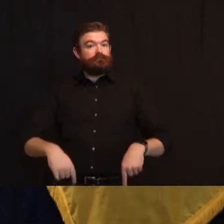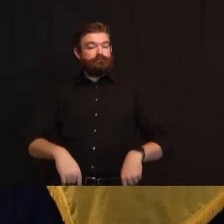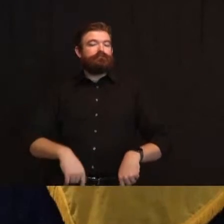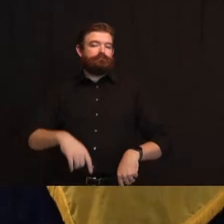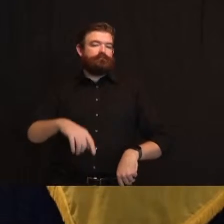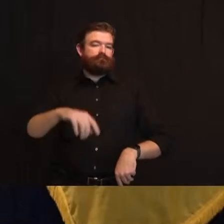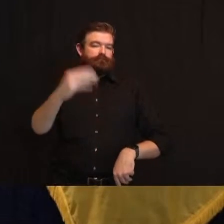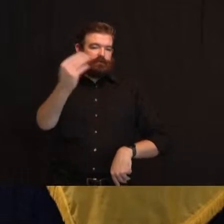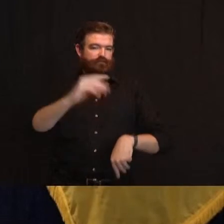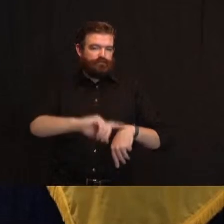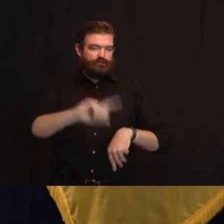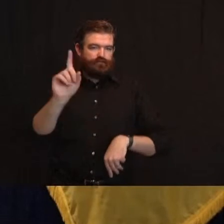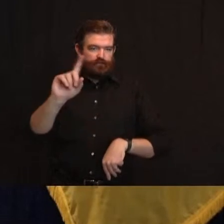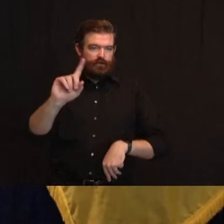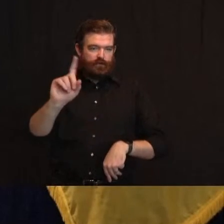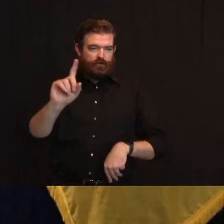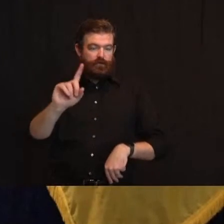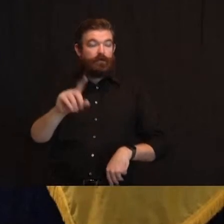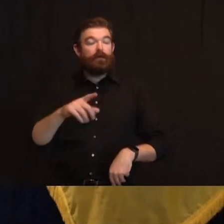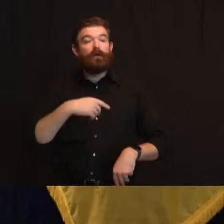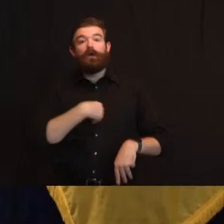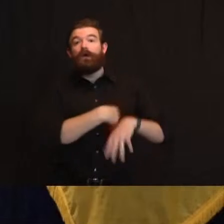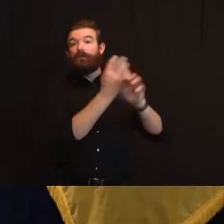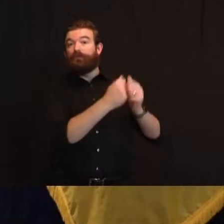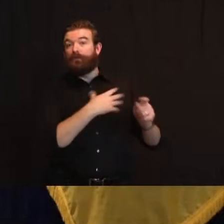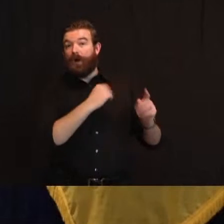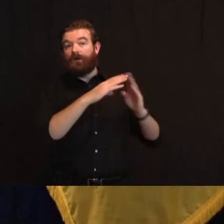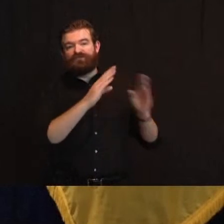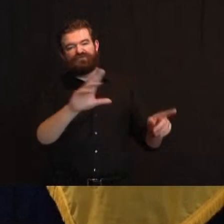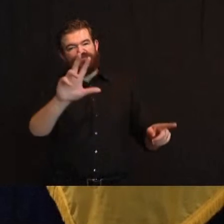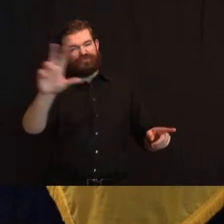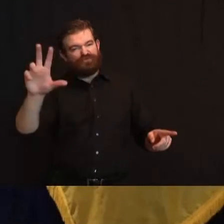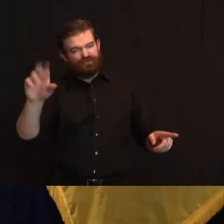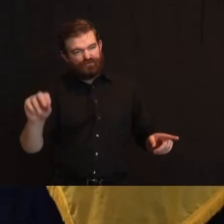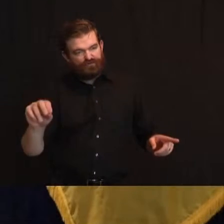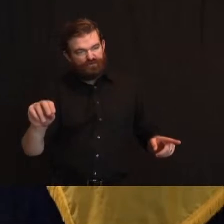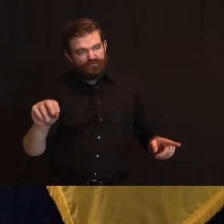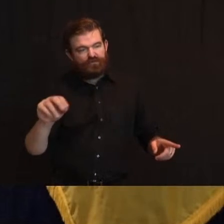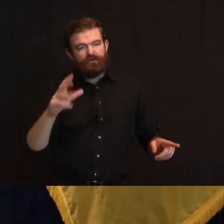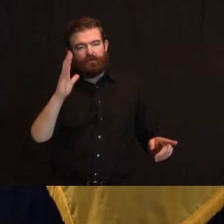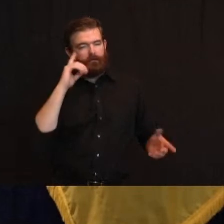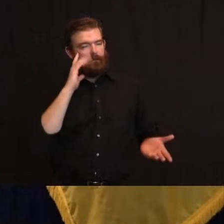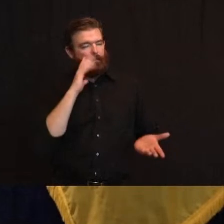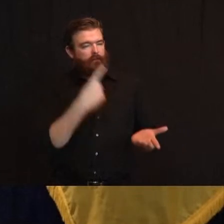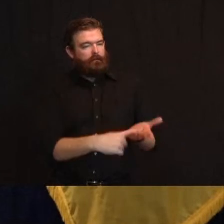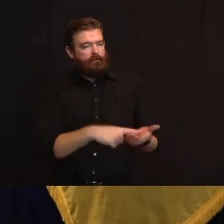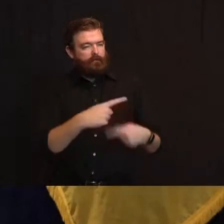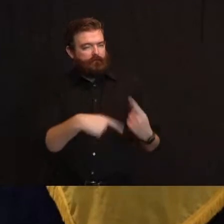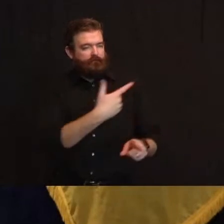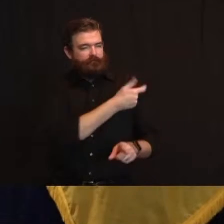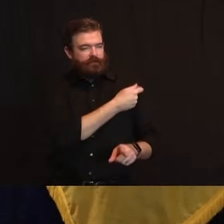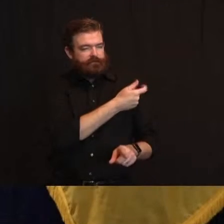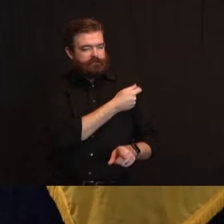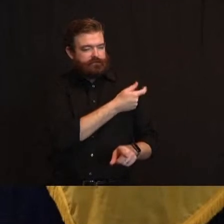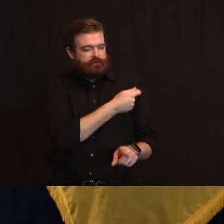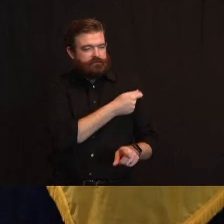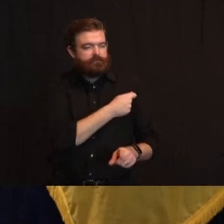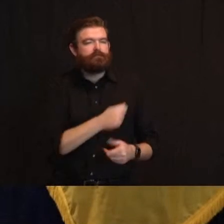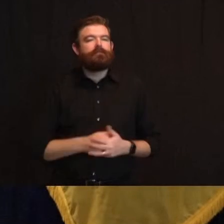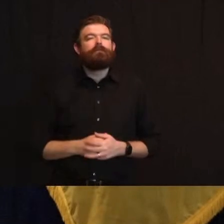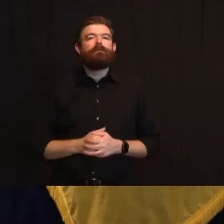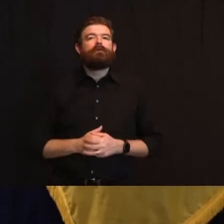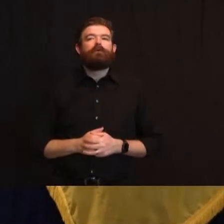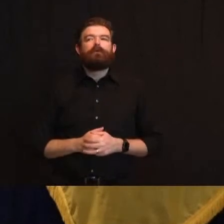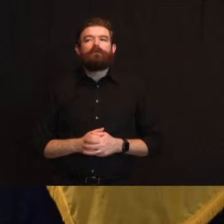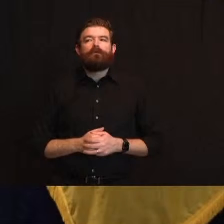on Monday. I assume that'll also be vaccine heavy, I would think as well. You all had a very productive call with New